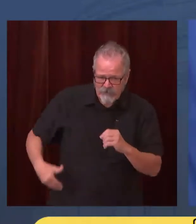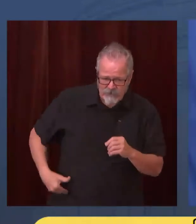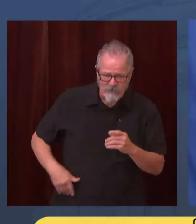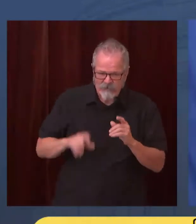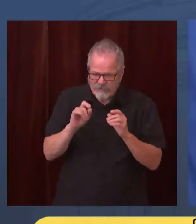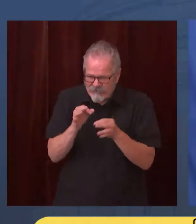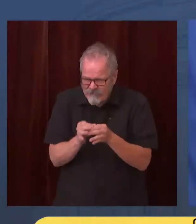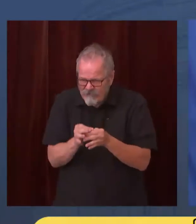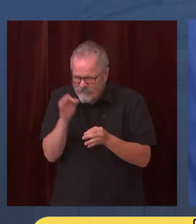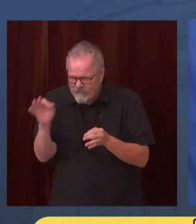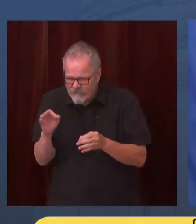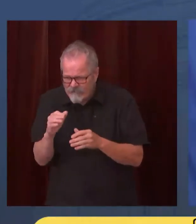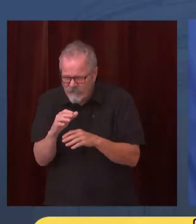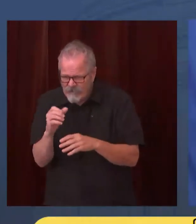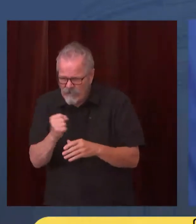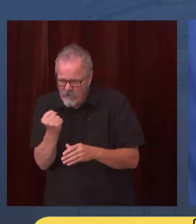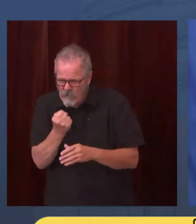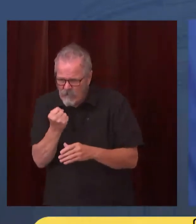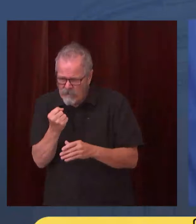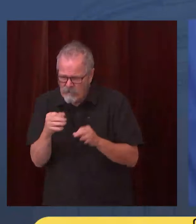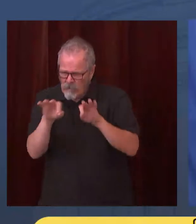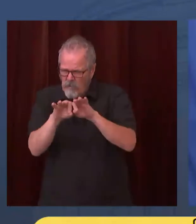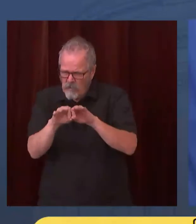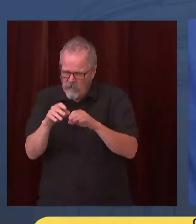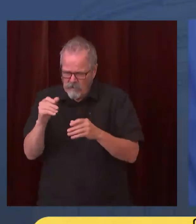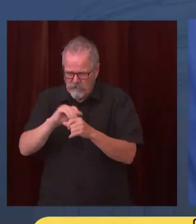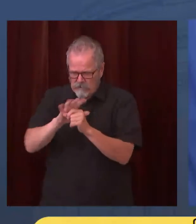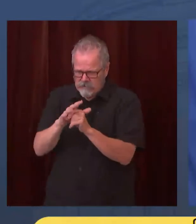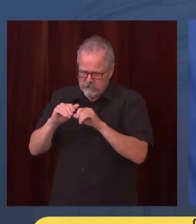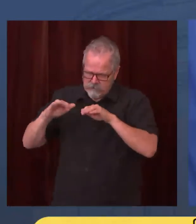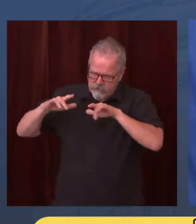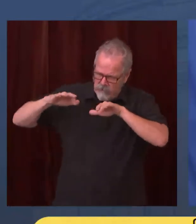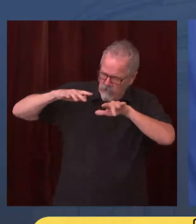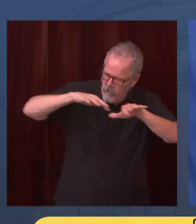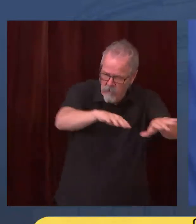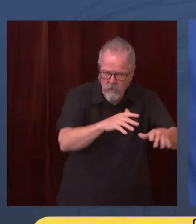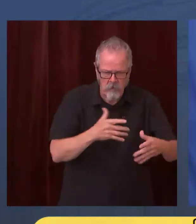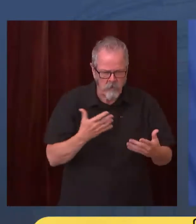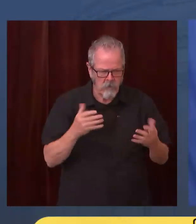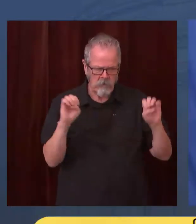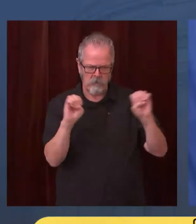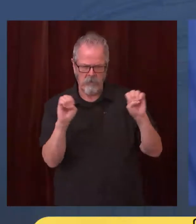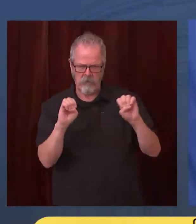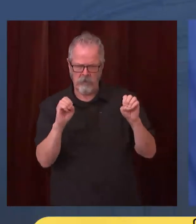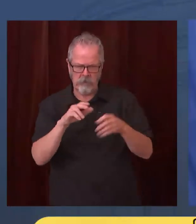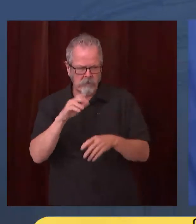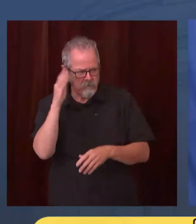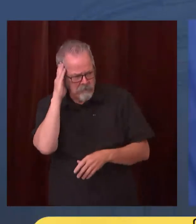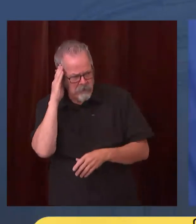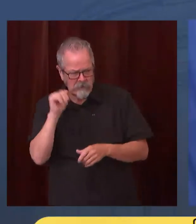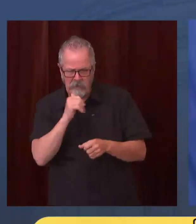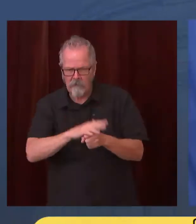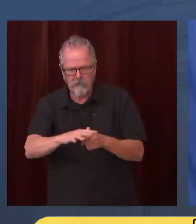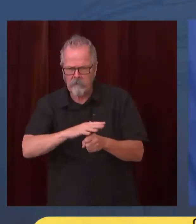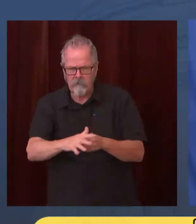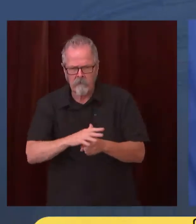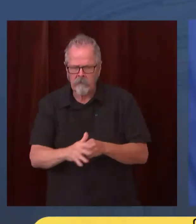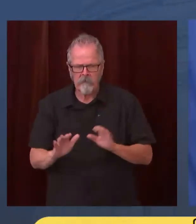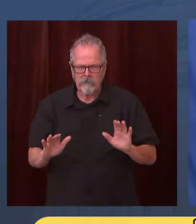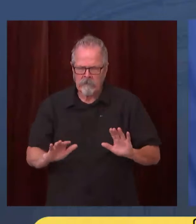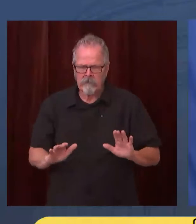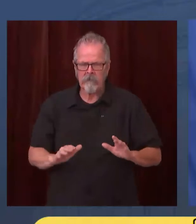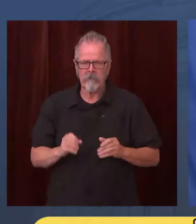In addition, we're also working with our state and federal partners and local community partners on providing